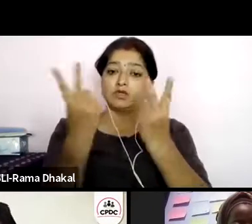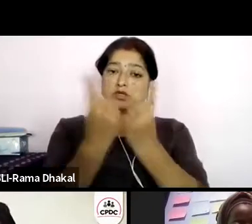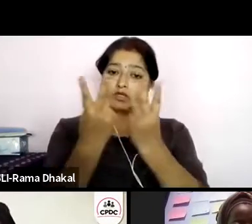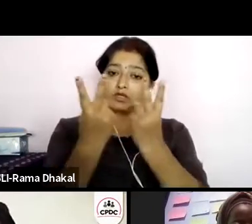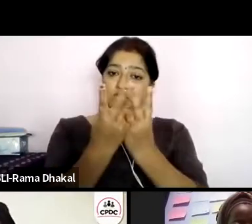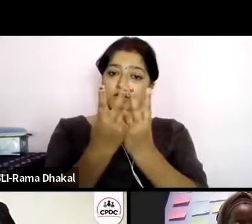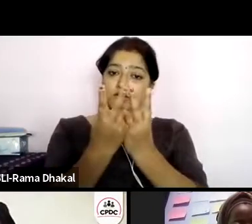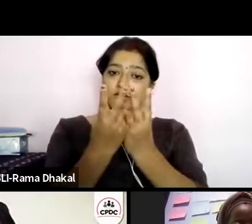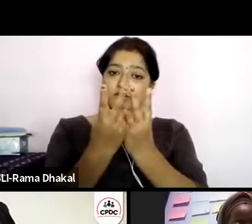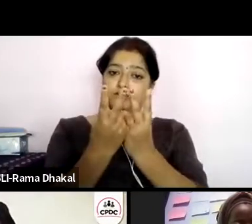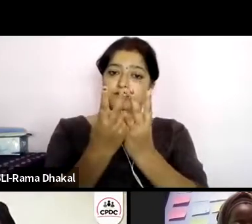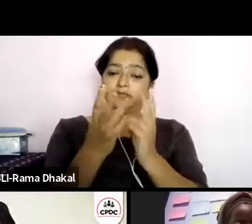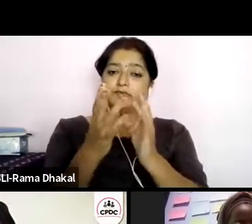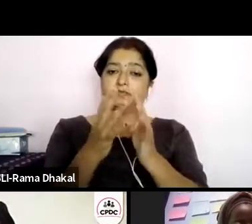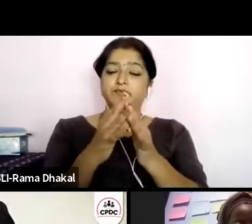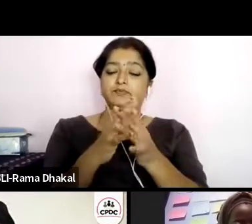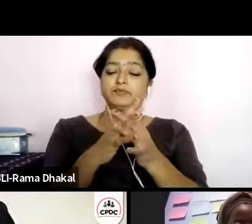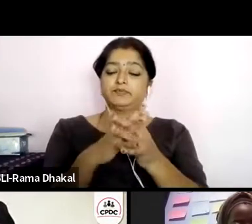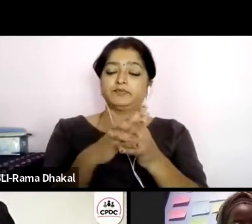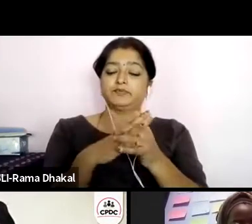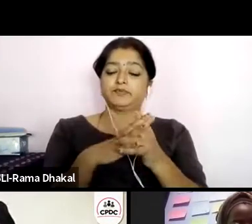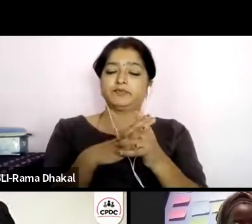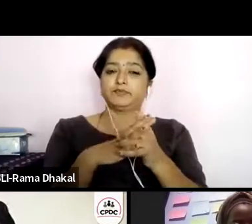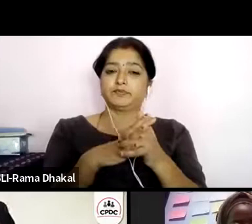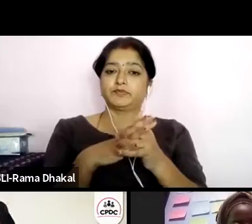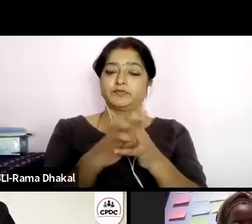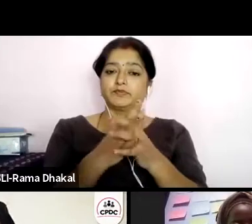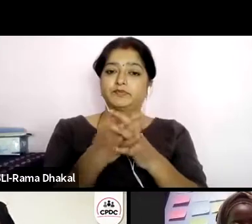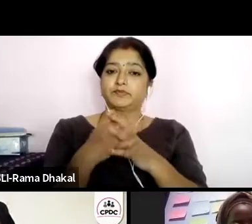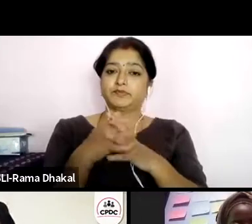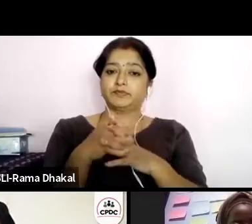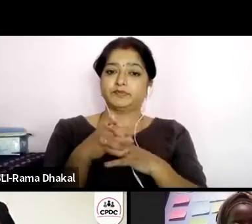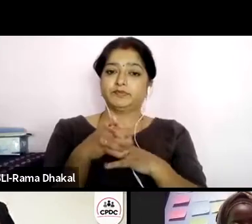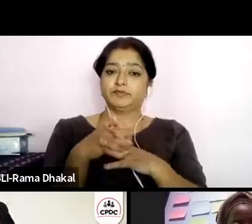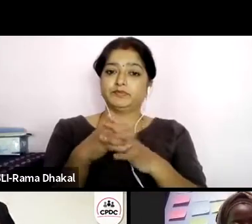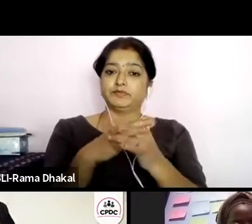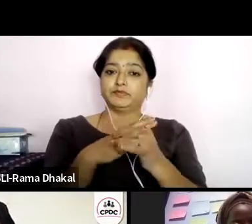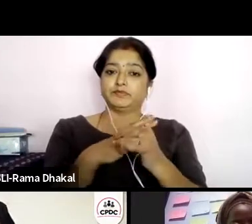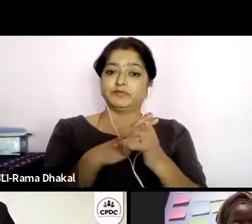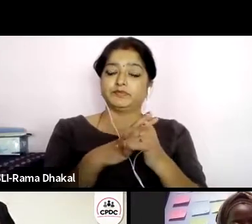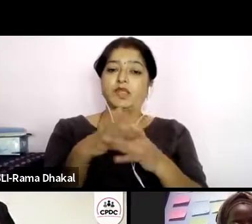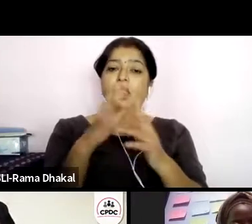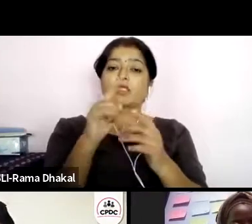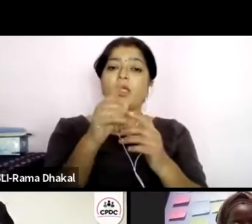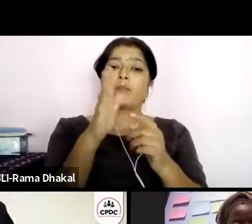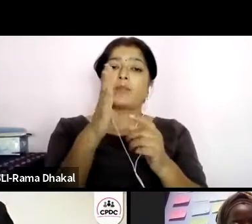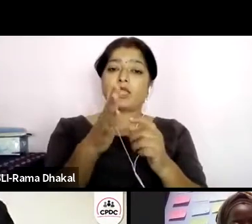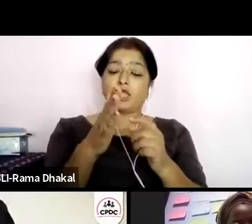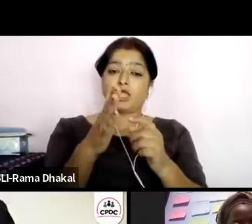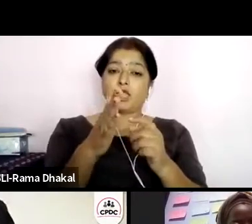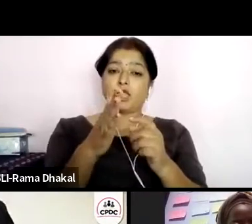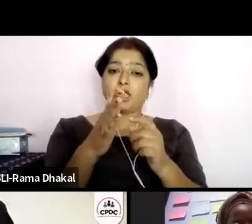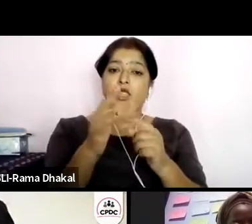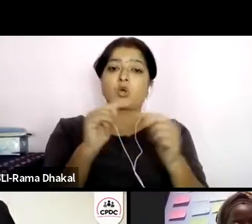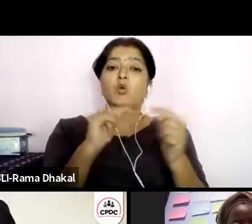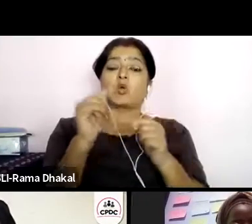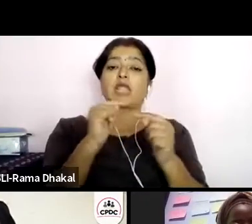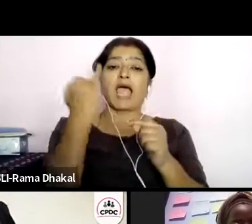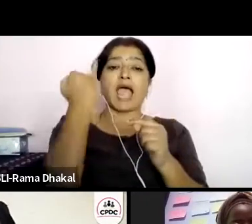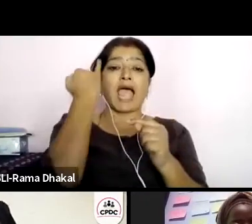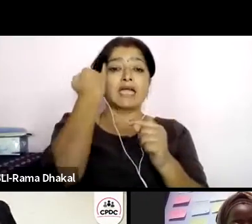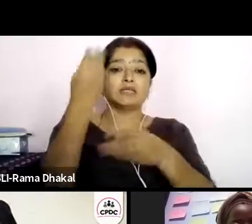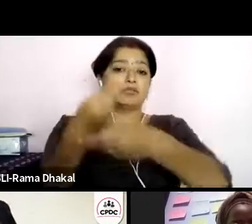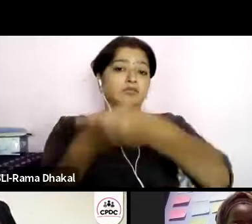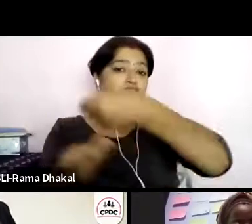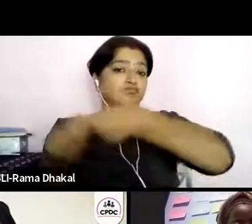Barbados, maybe Barbados can add to that idea, we share to Africa